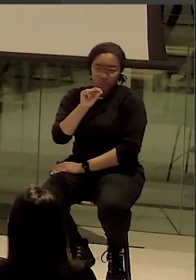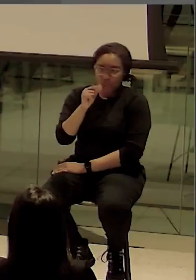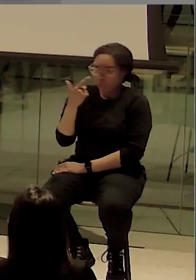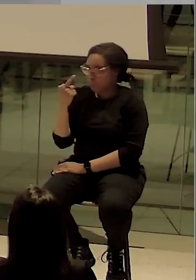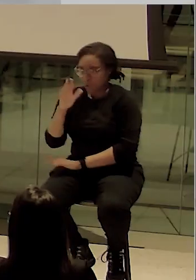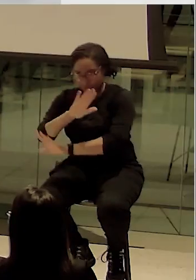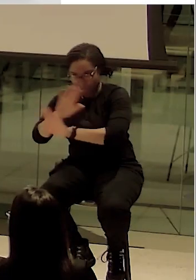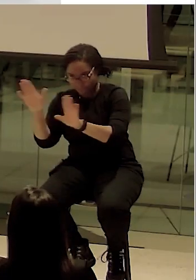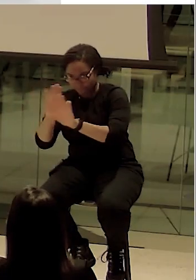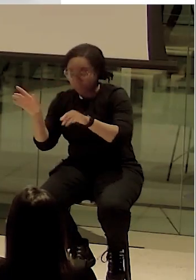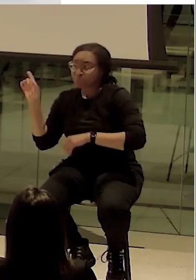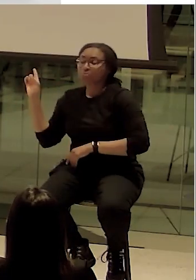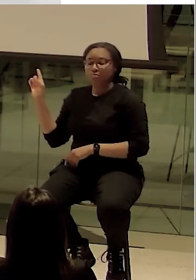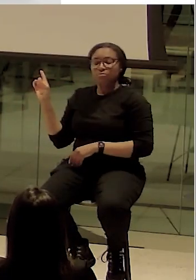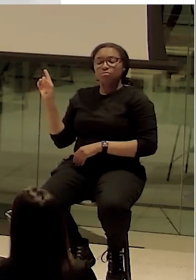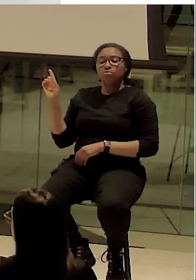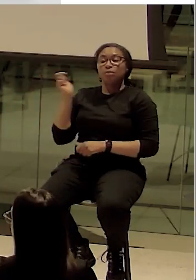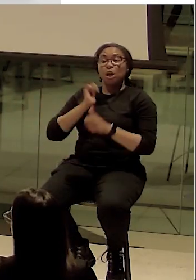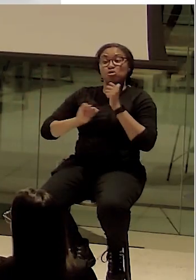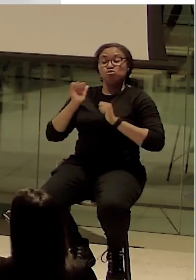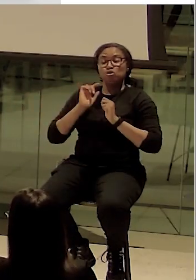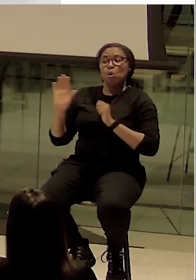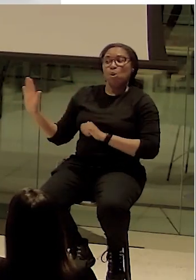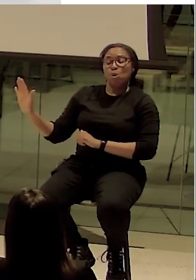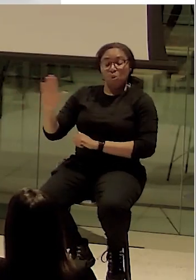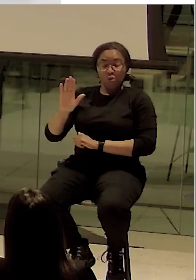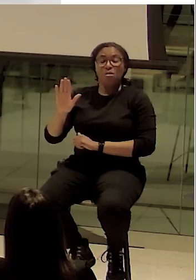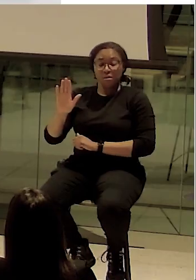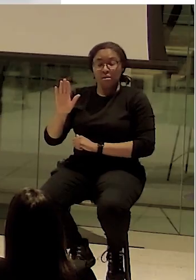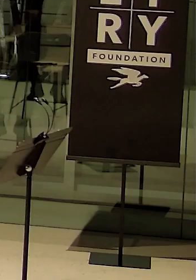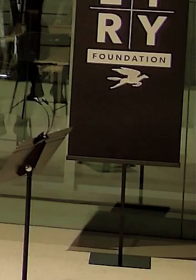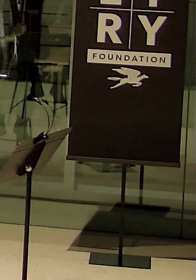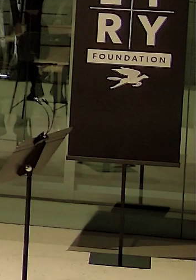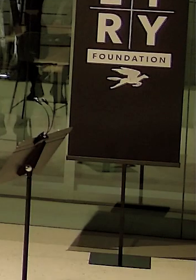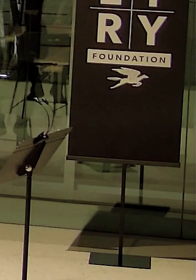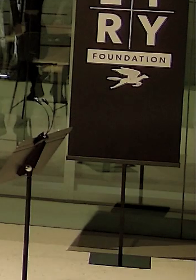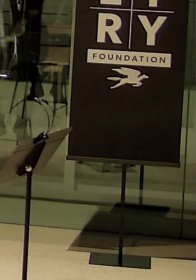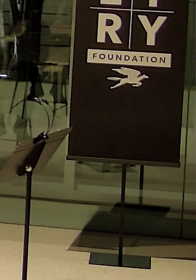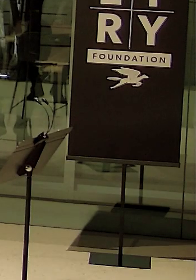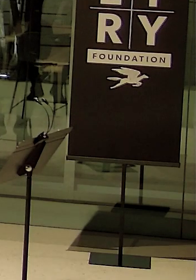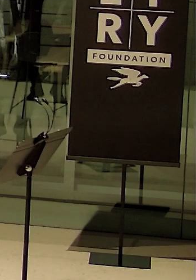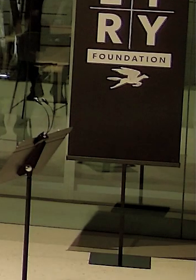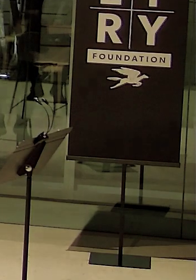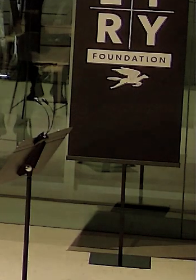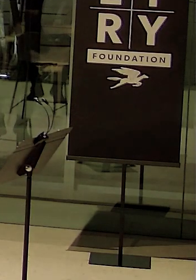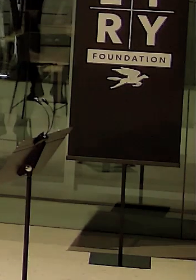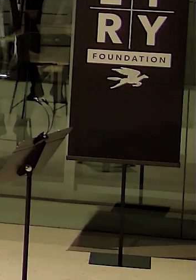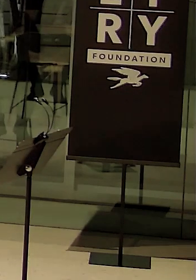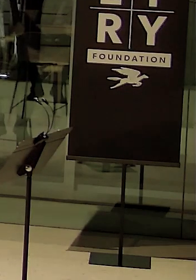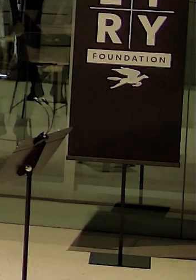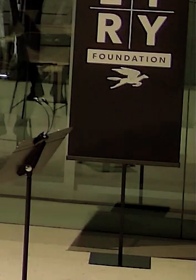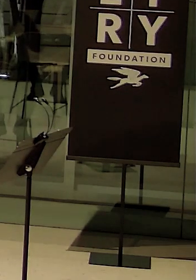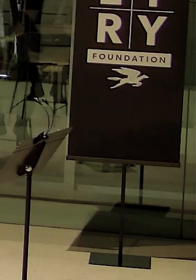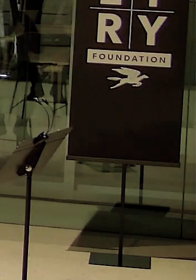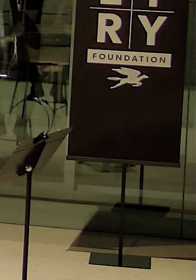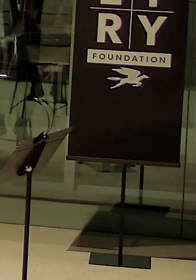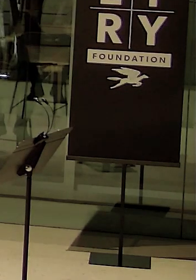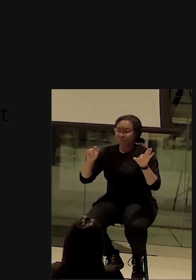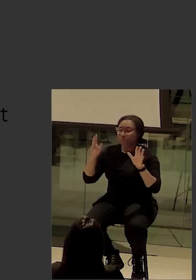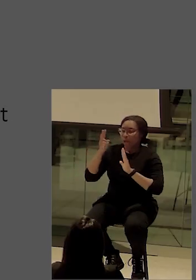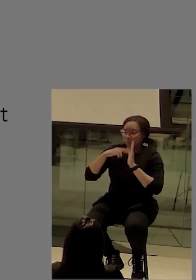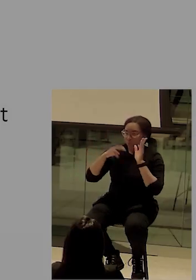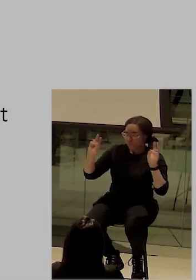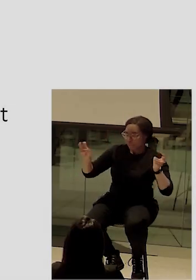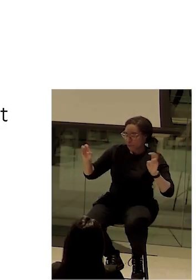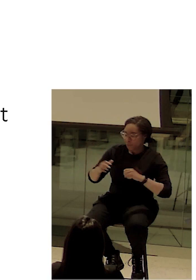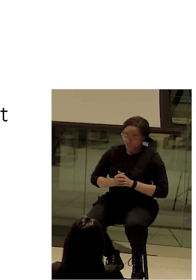until this was an exhibition at her gallery, Sycamore Jenkins. It was, you know, this moment. Well, let me tell you, read the title